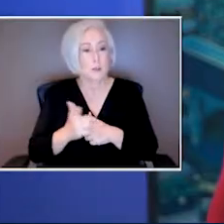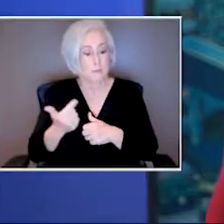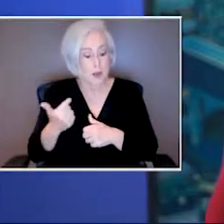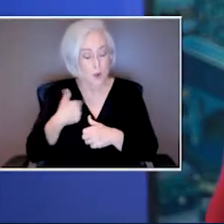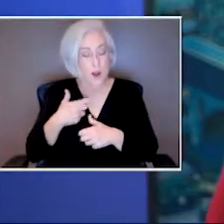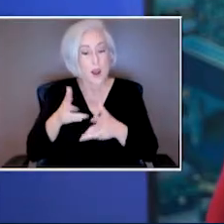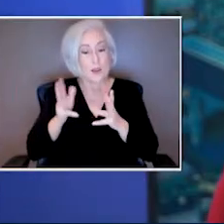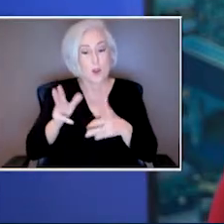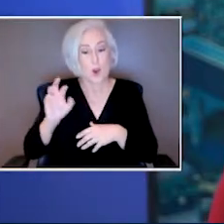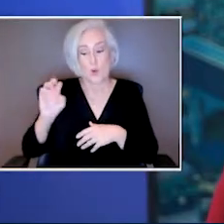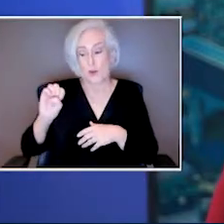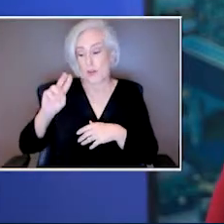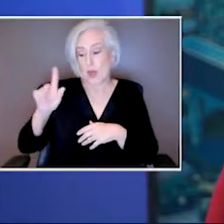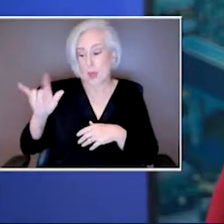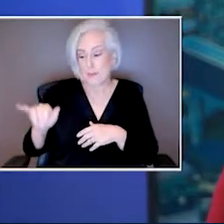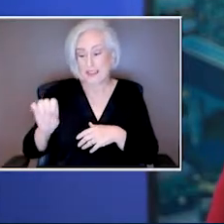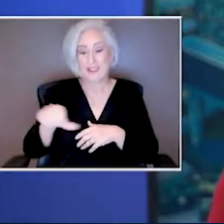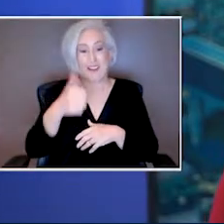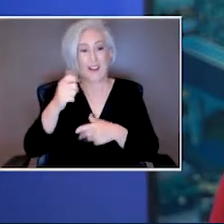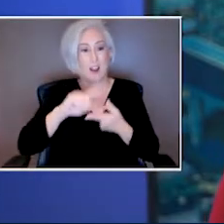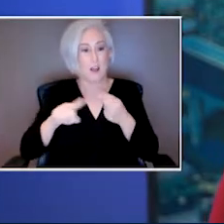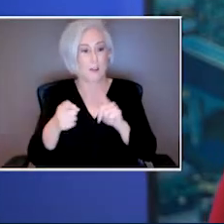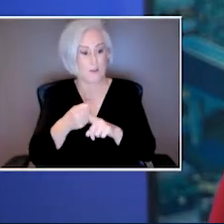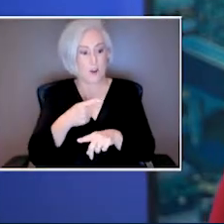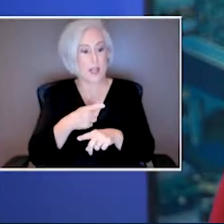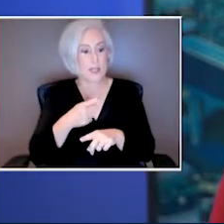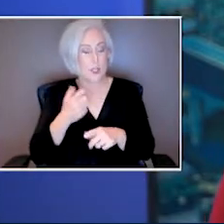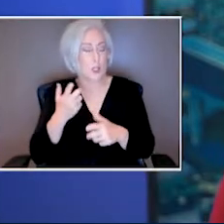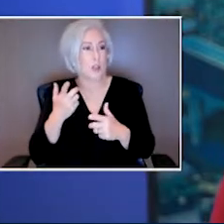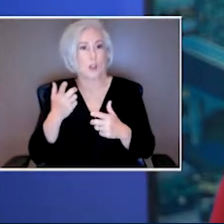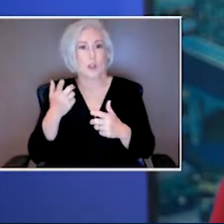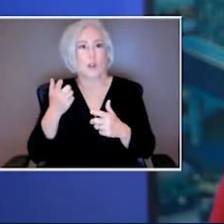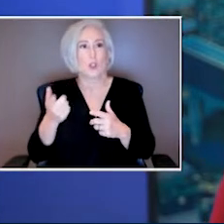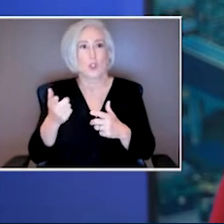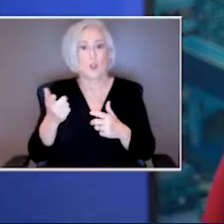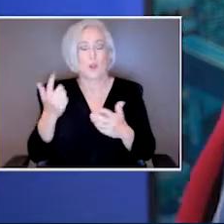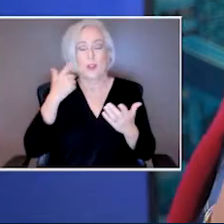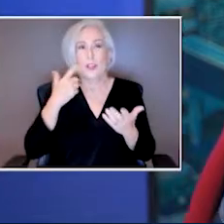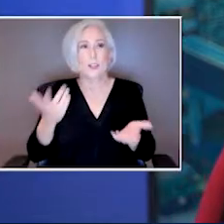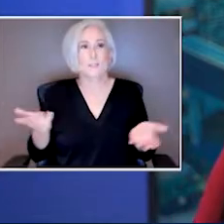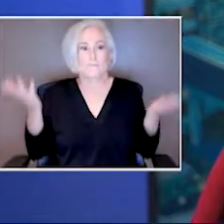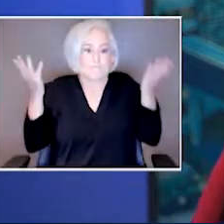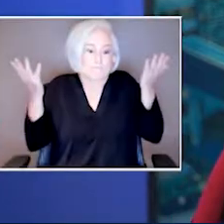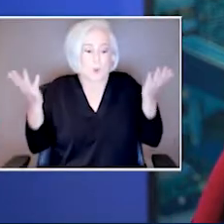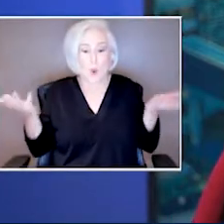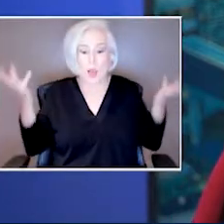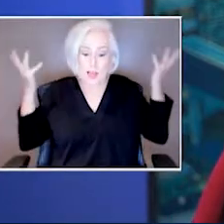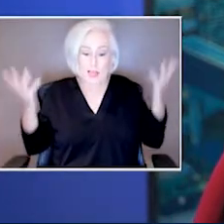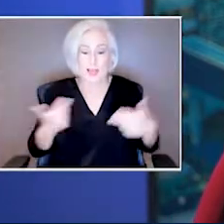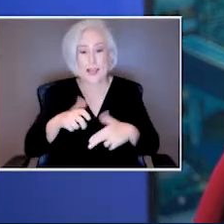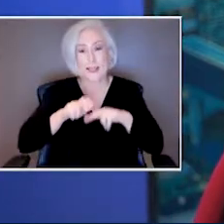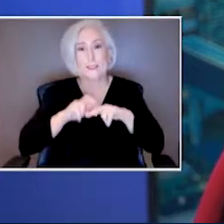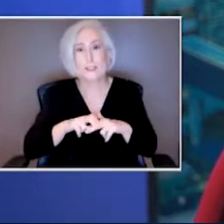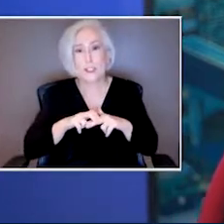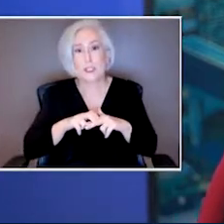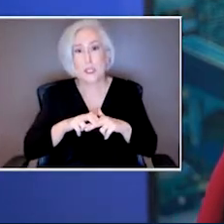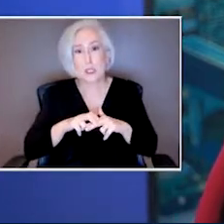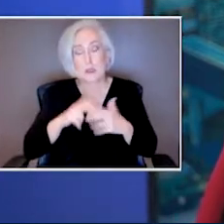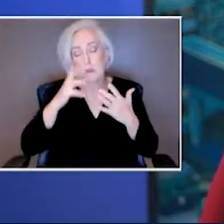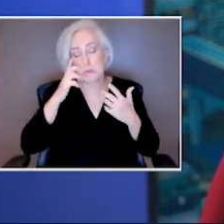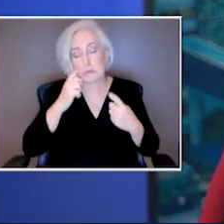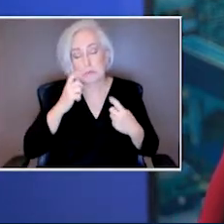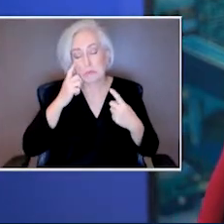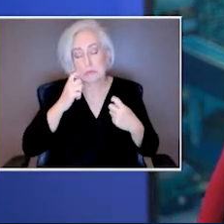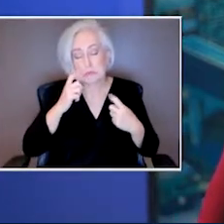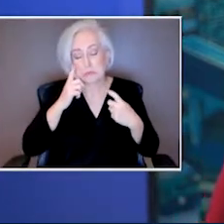and our other friend, it's you get to a point where you kind of go, well, I can sit here and feel sorry for myself and